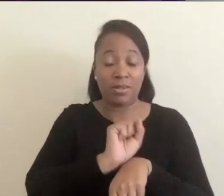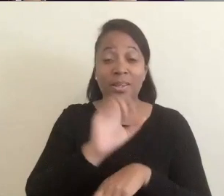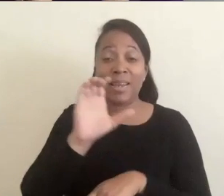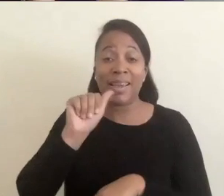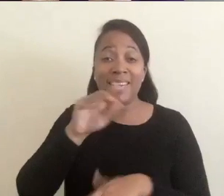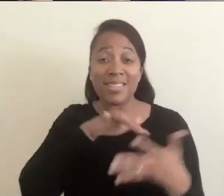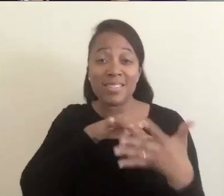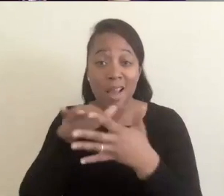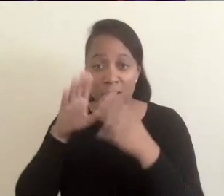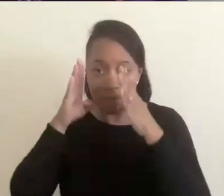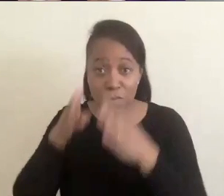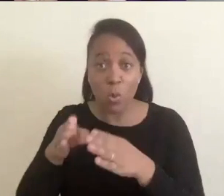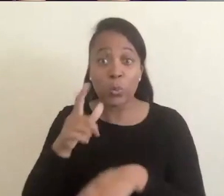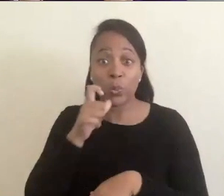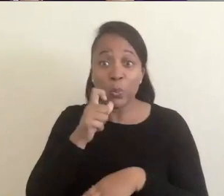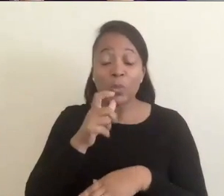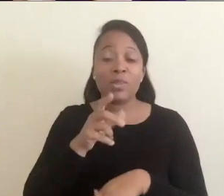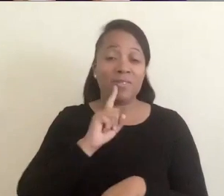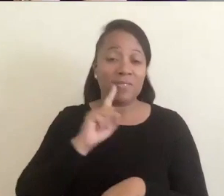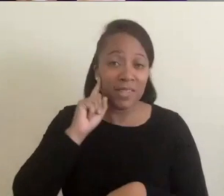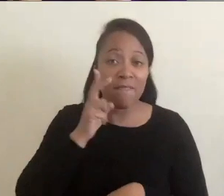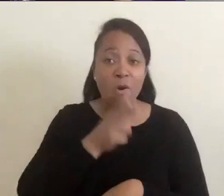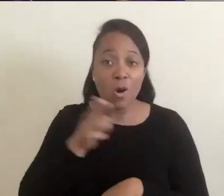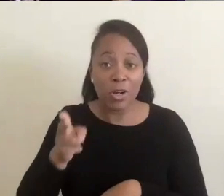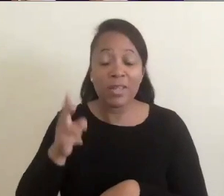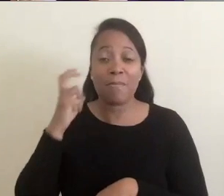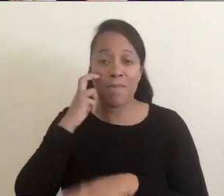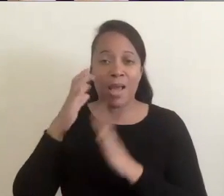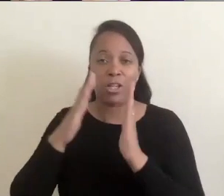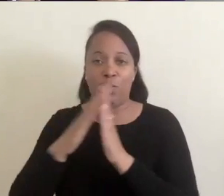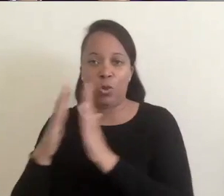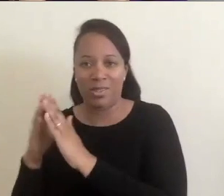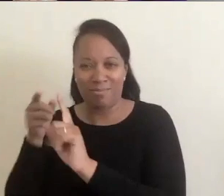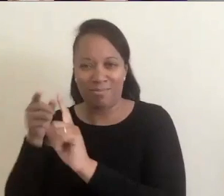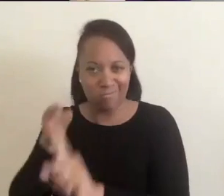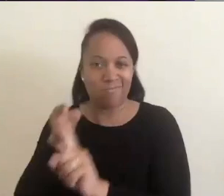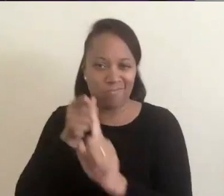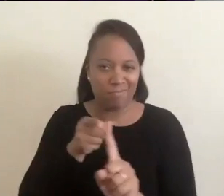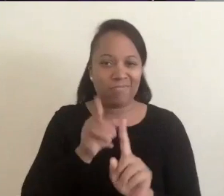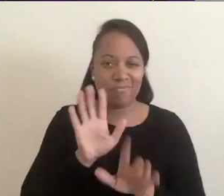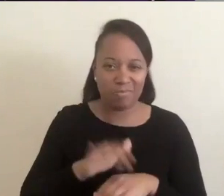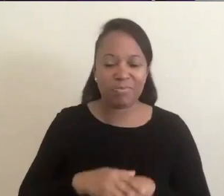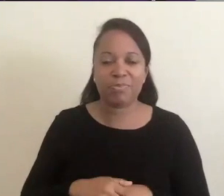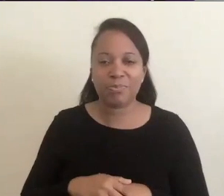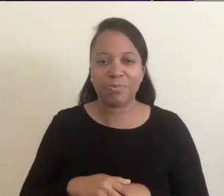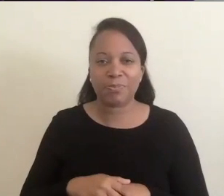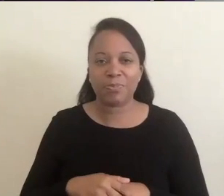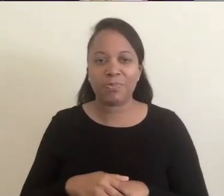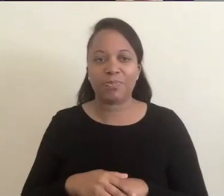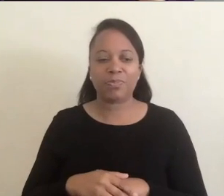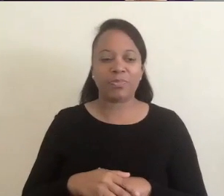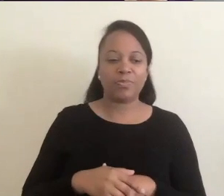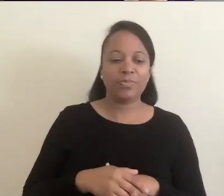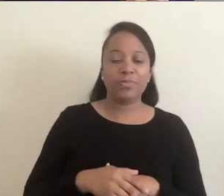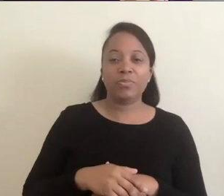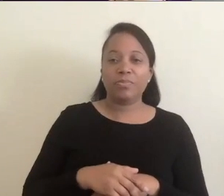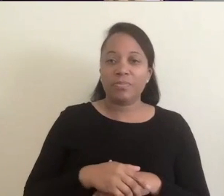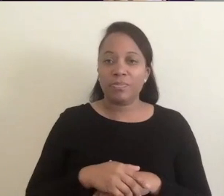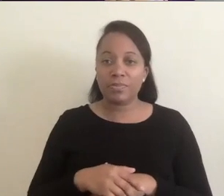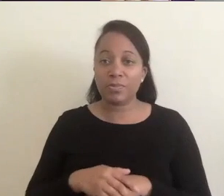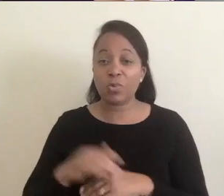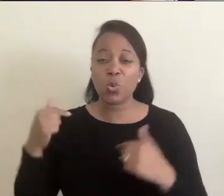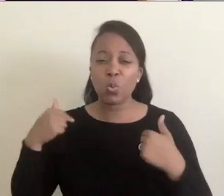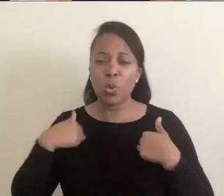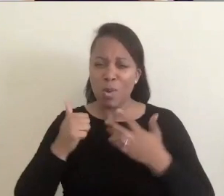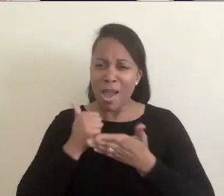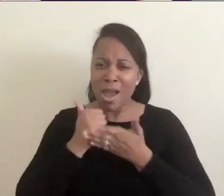studies focusing on deaf, hard of hearing, and blind communities in particular. Now, you'll be